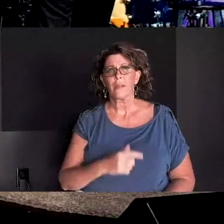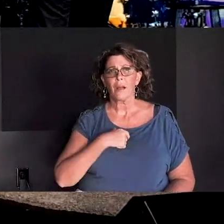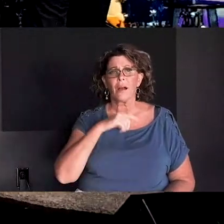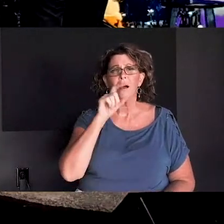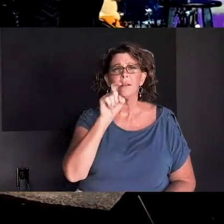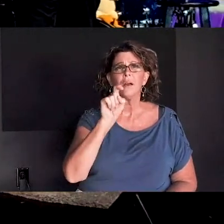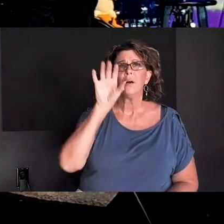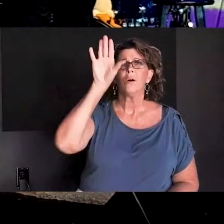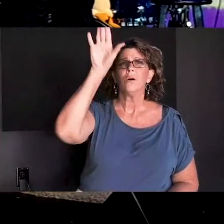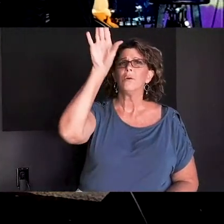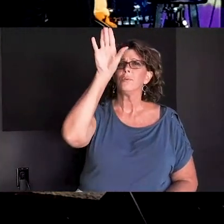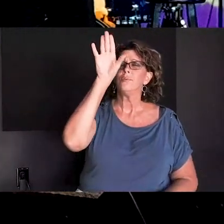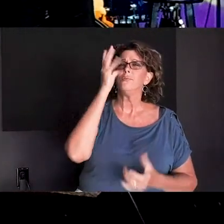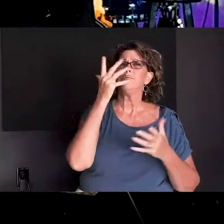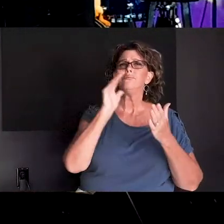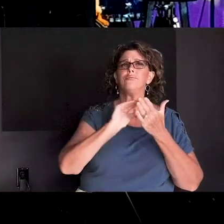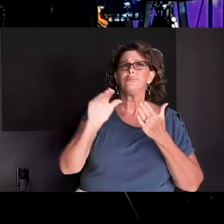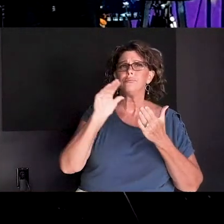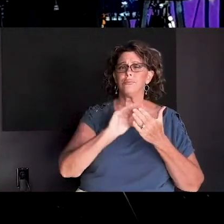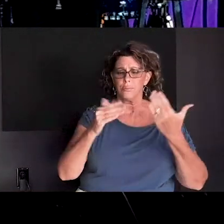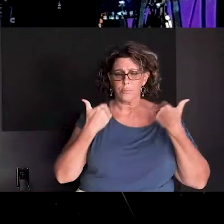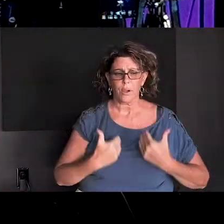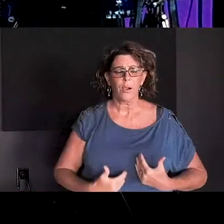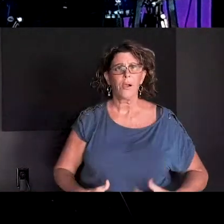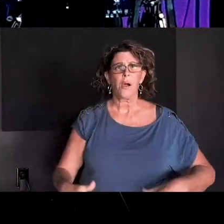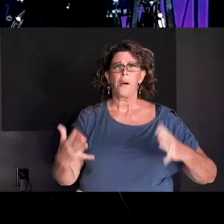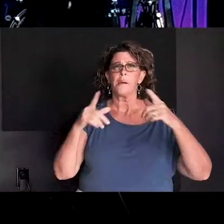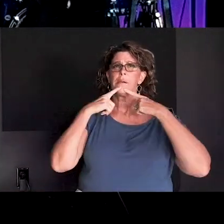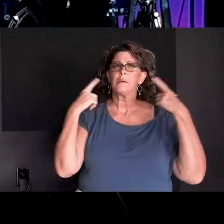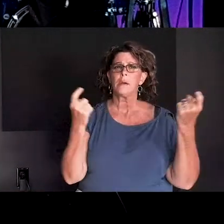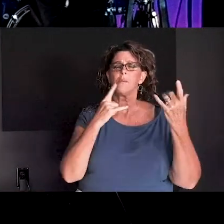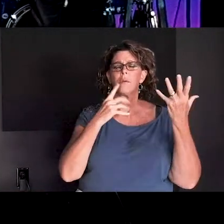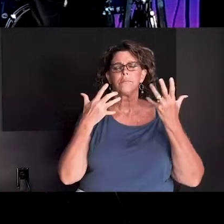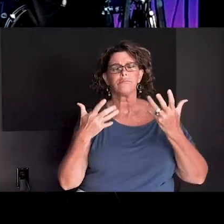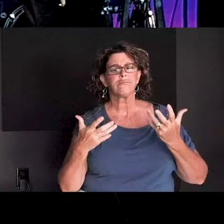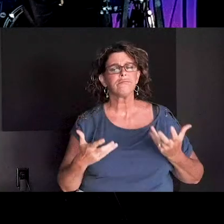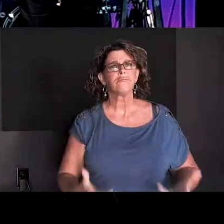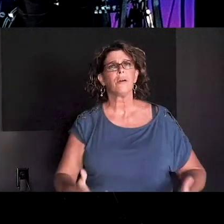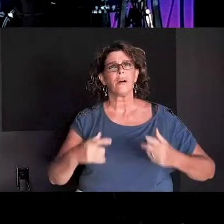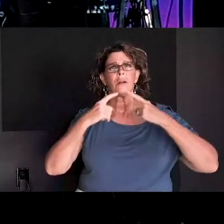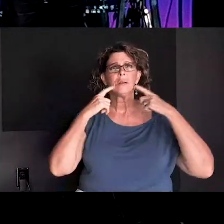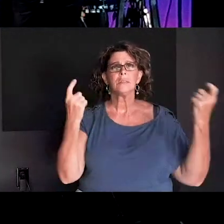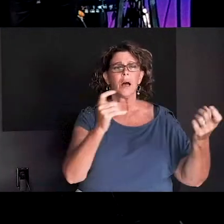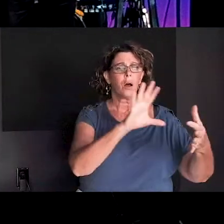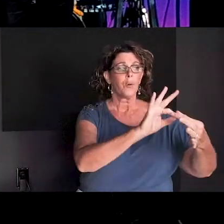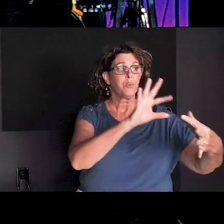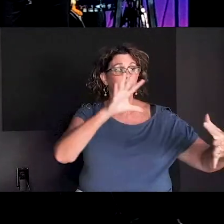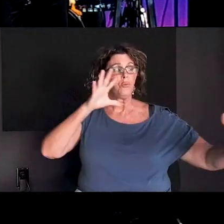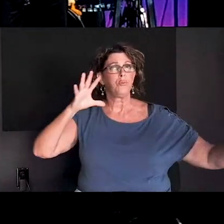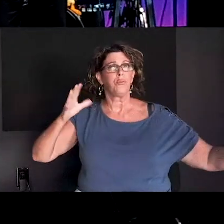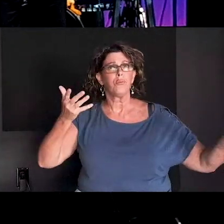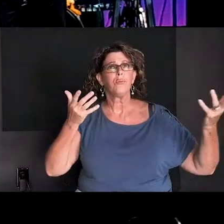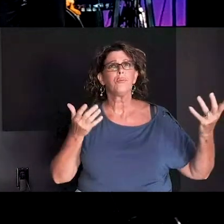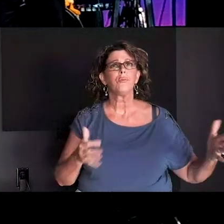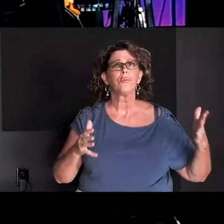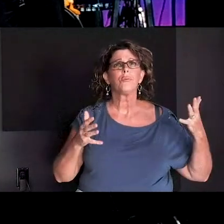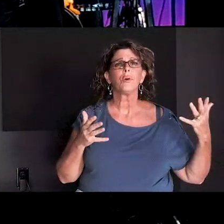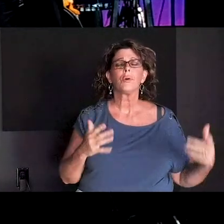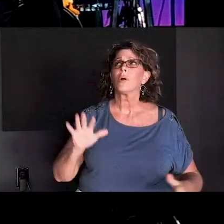I needed rescue, my sin was heavy, but chains break at the weight of